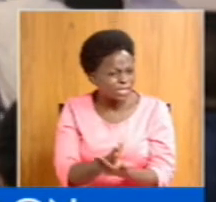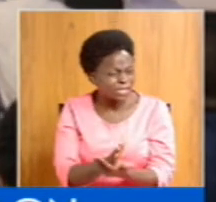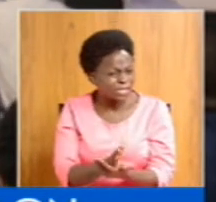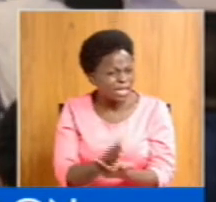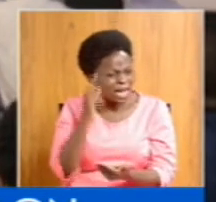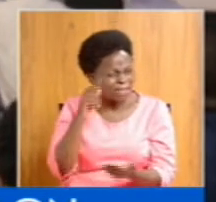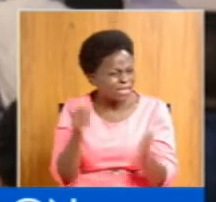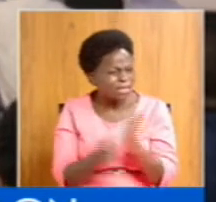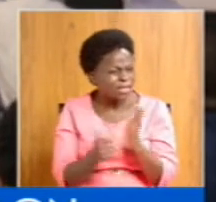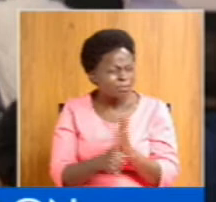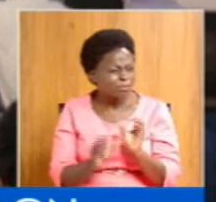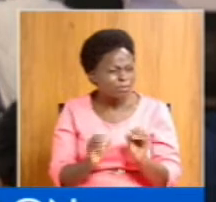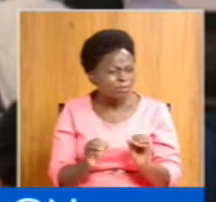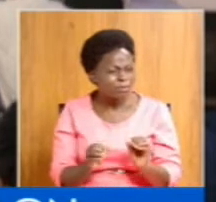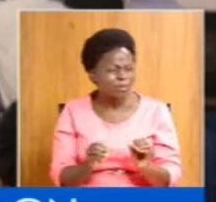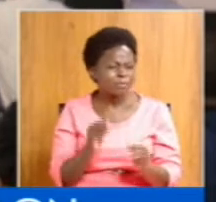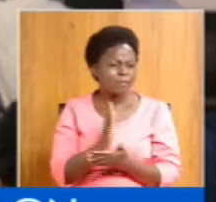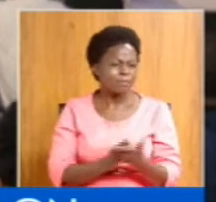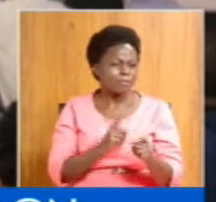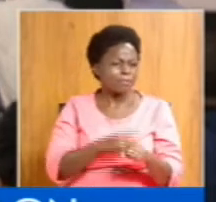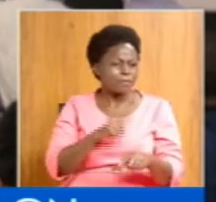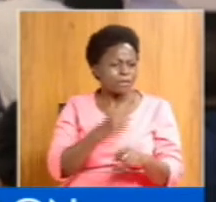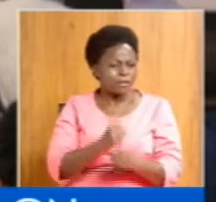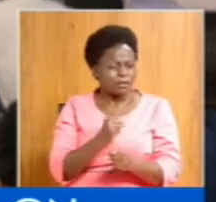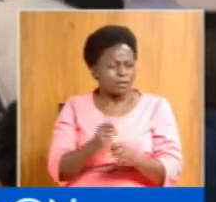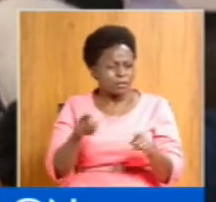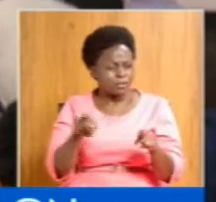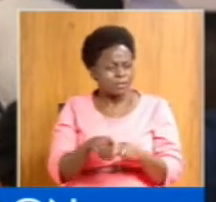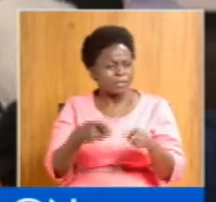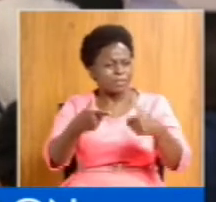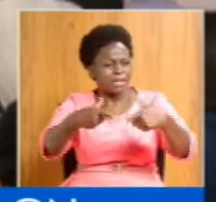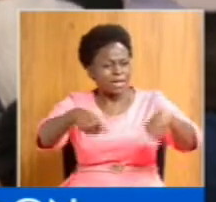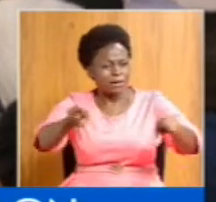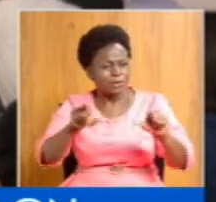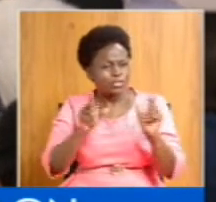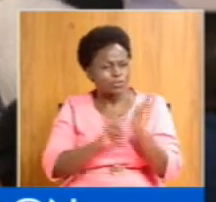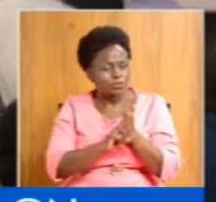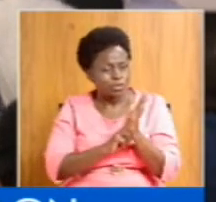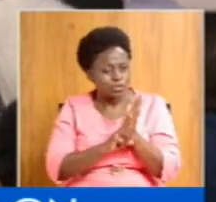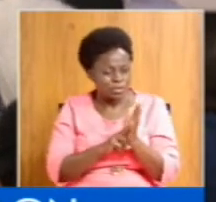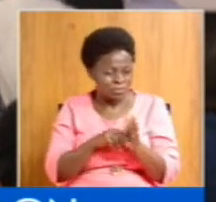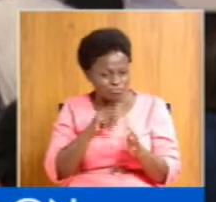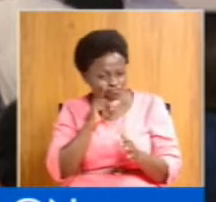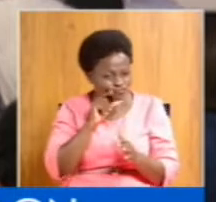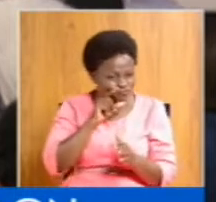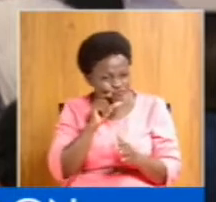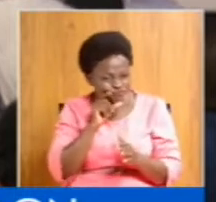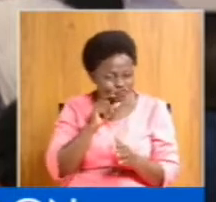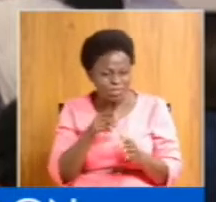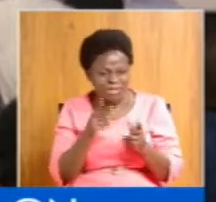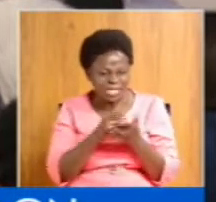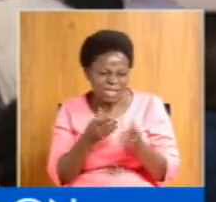I think there is no harm. Unfortunately, sometimes when we do that, maybe the language we use, we become disrespectful, become abusive,